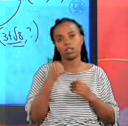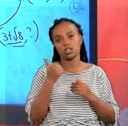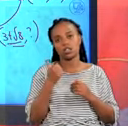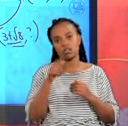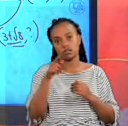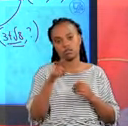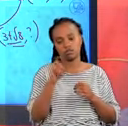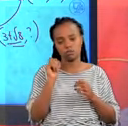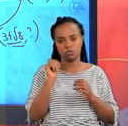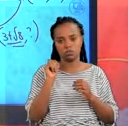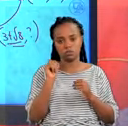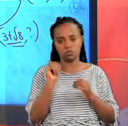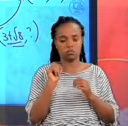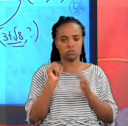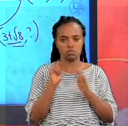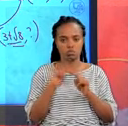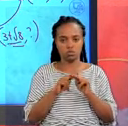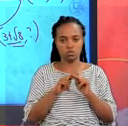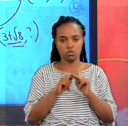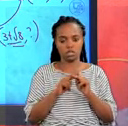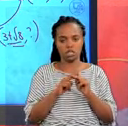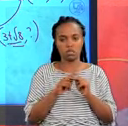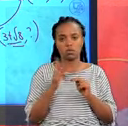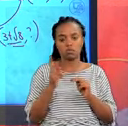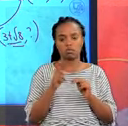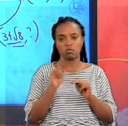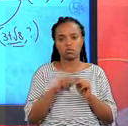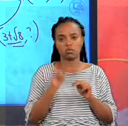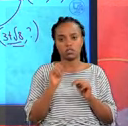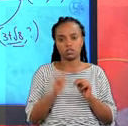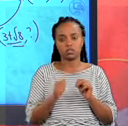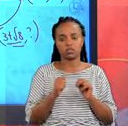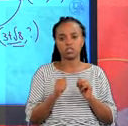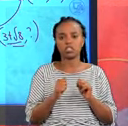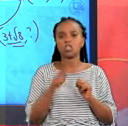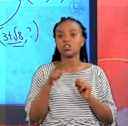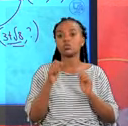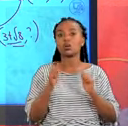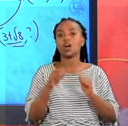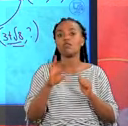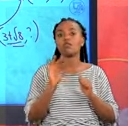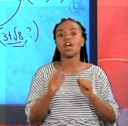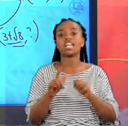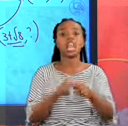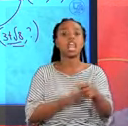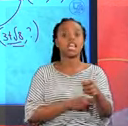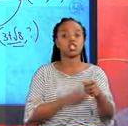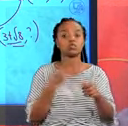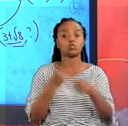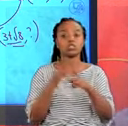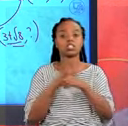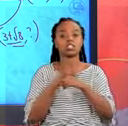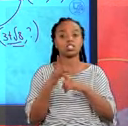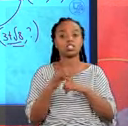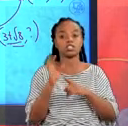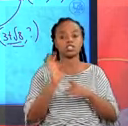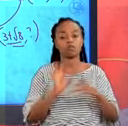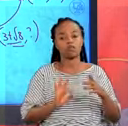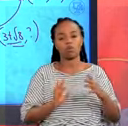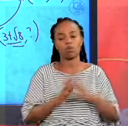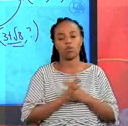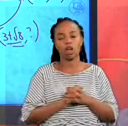other, so you will have the endpoint of lattice rectum. Even you can find slings using the distance